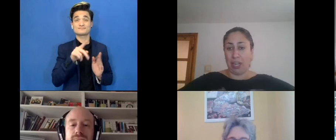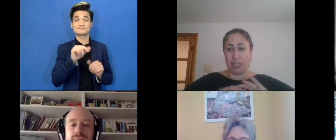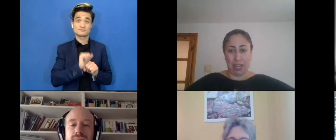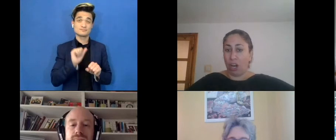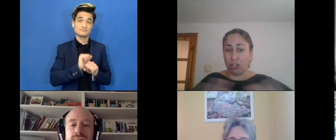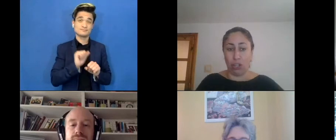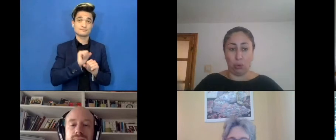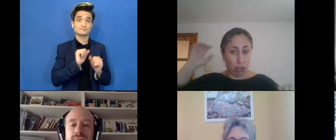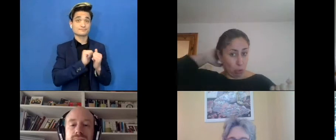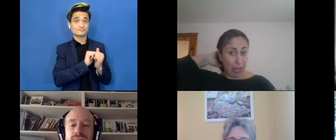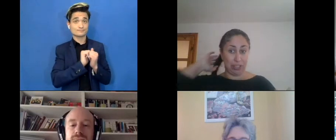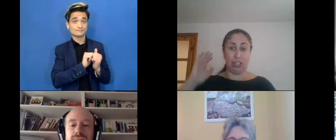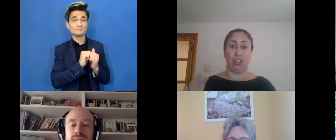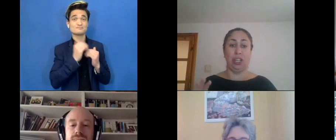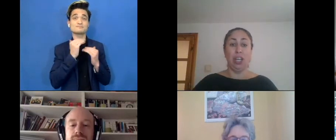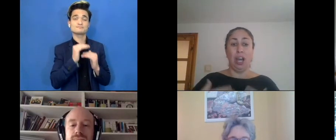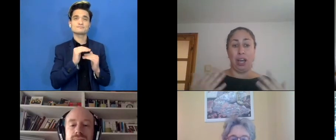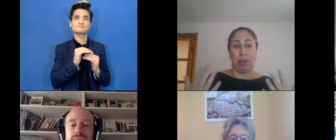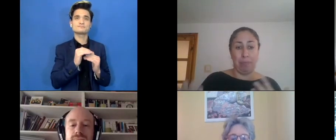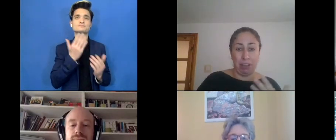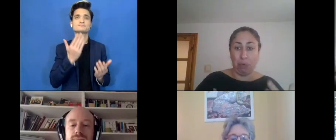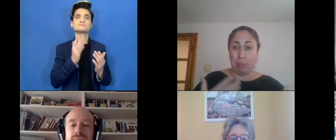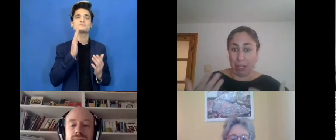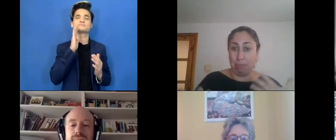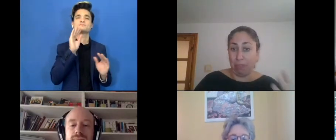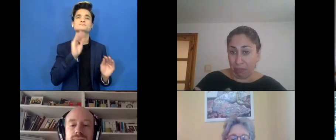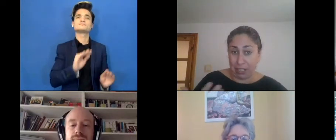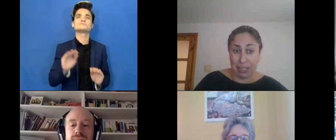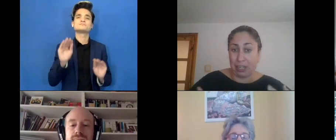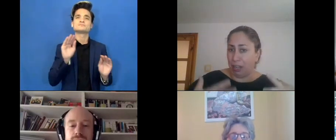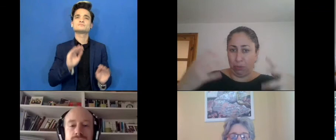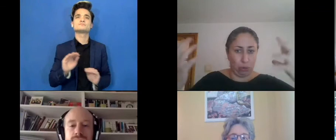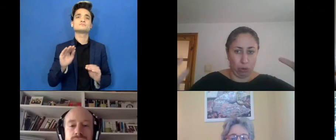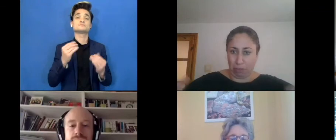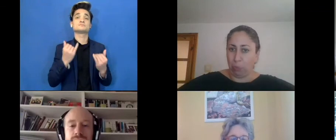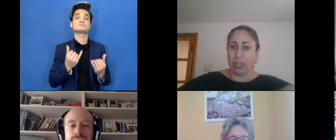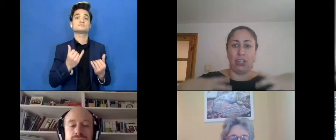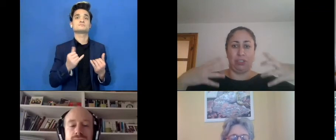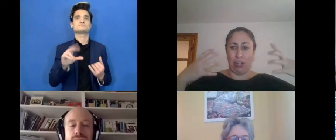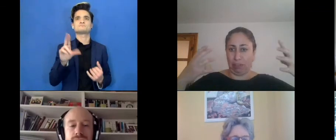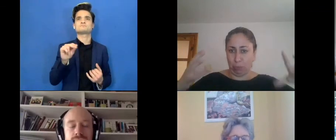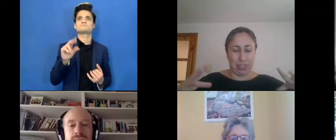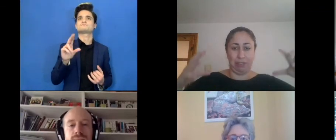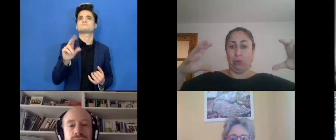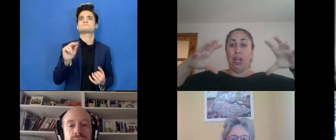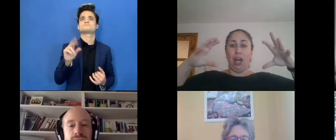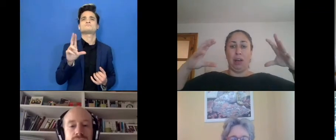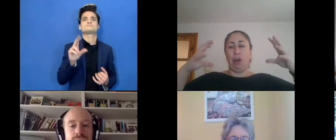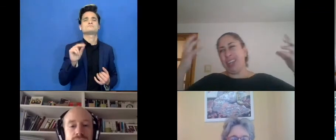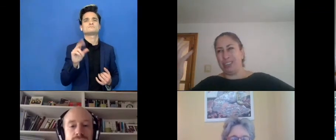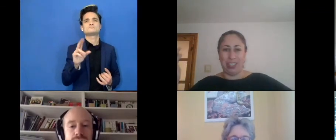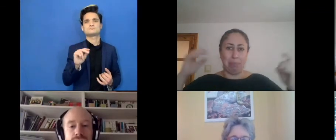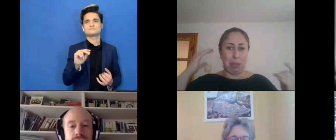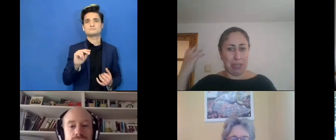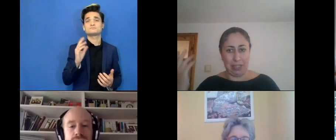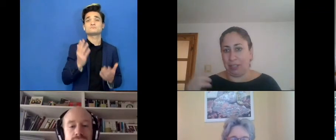Today I say hard no, no hair touching. If we become friendly enough or if we work together enough or what have you,